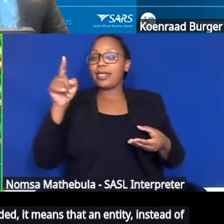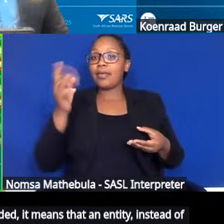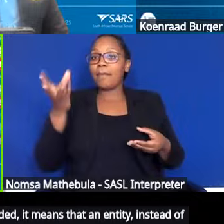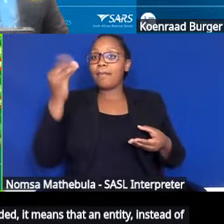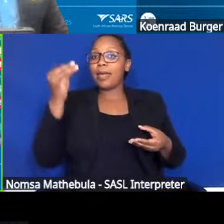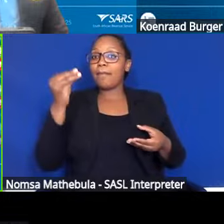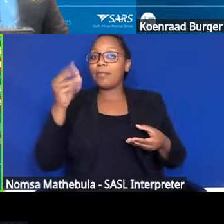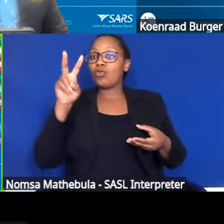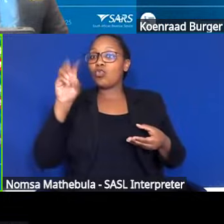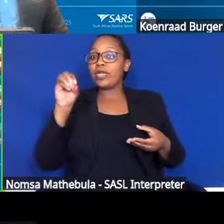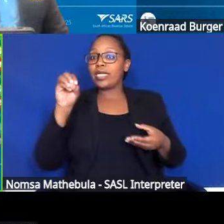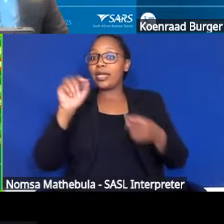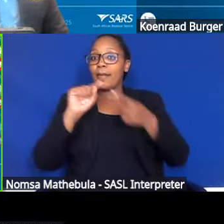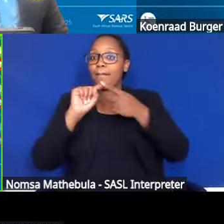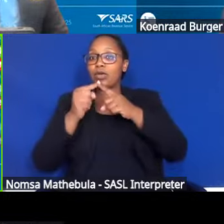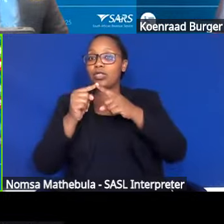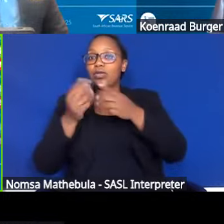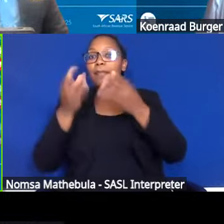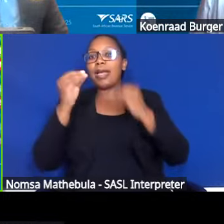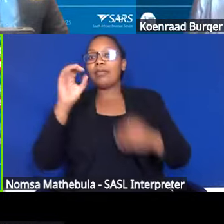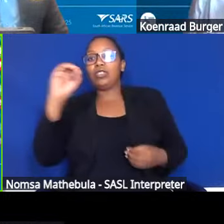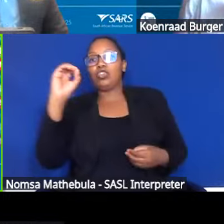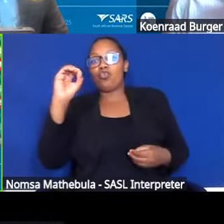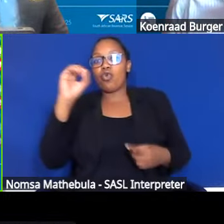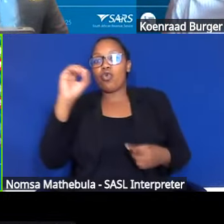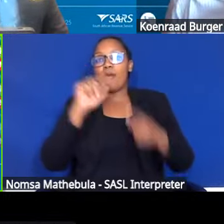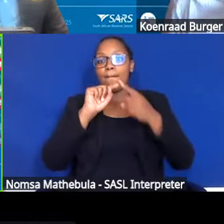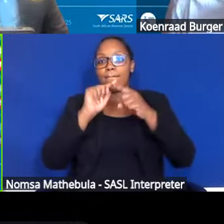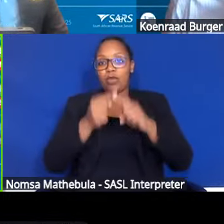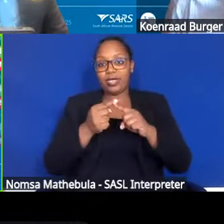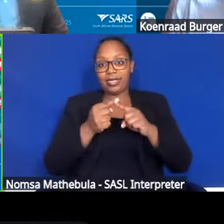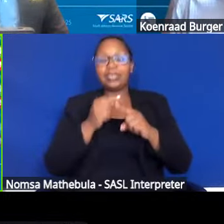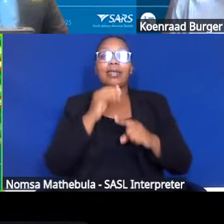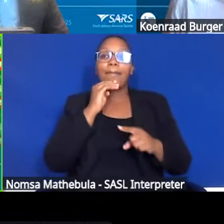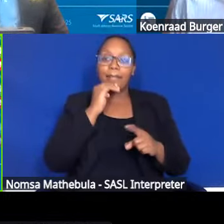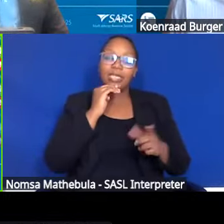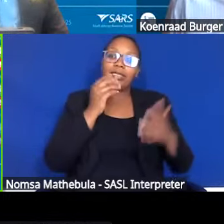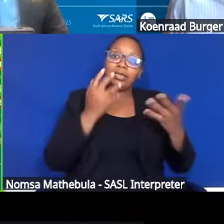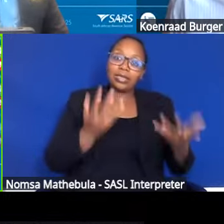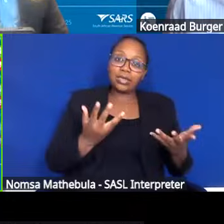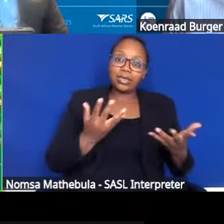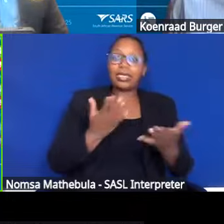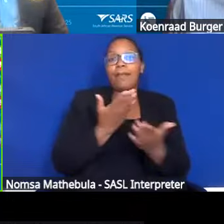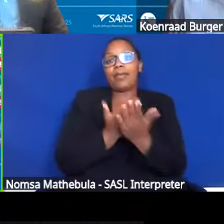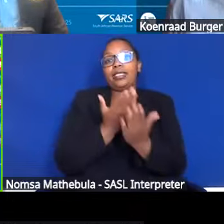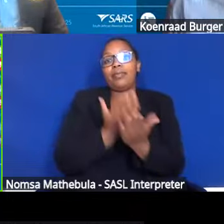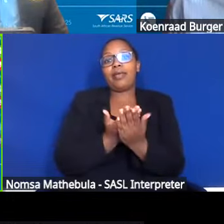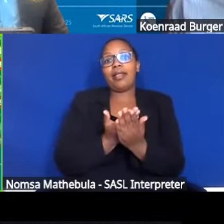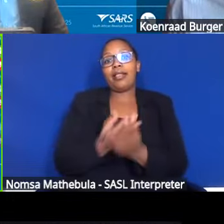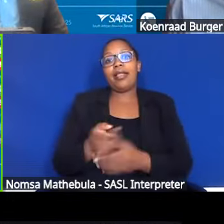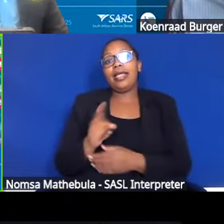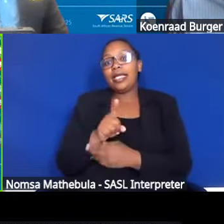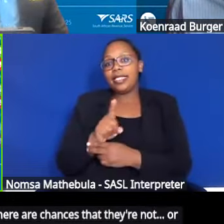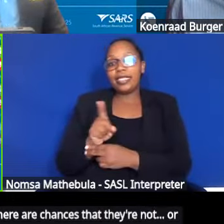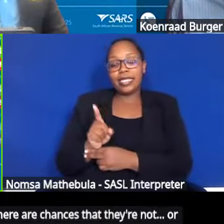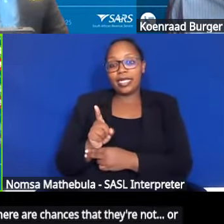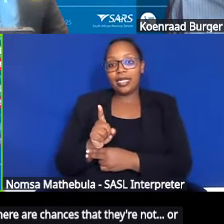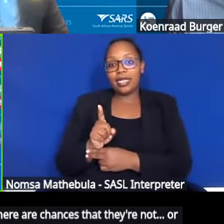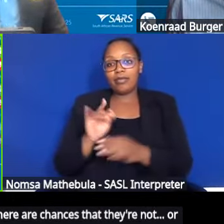points, will score 0. And then there are chances that they may not be